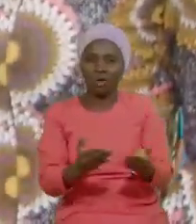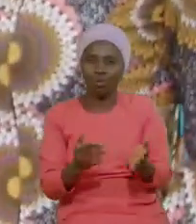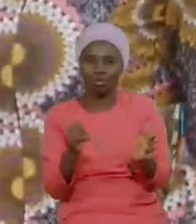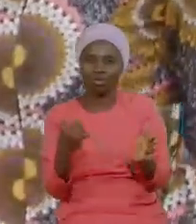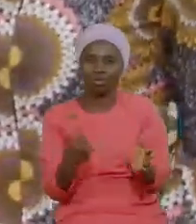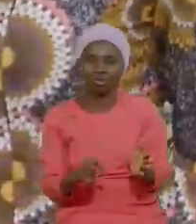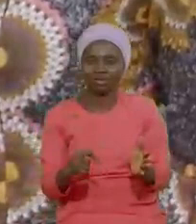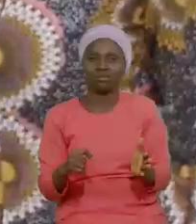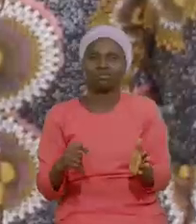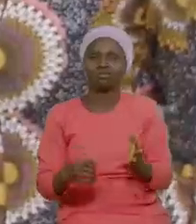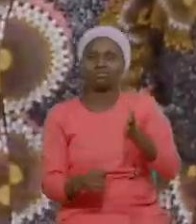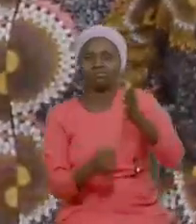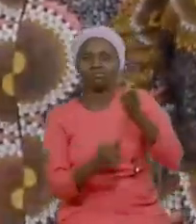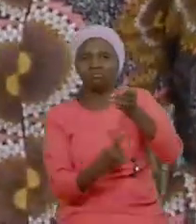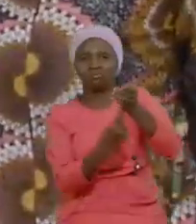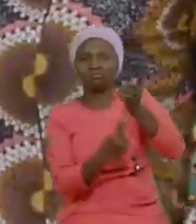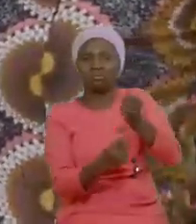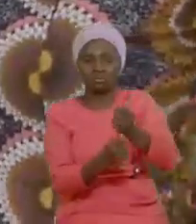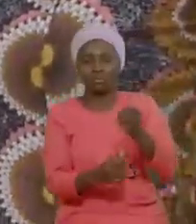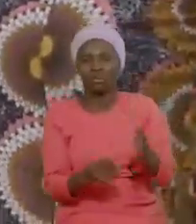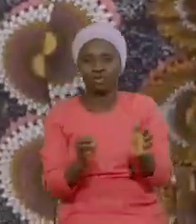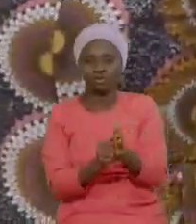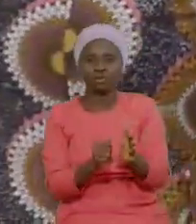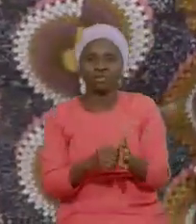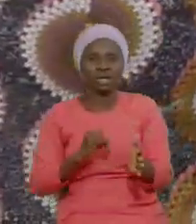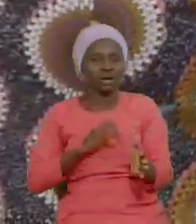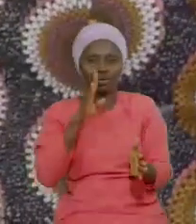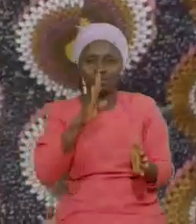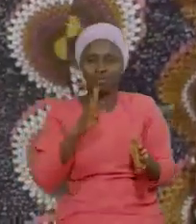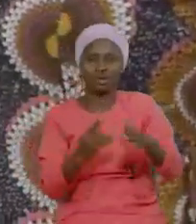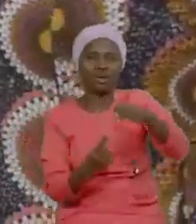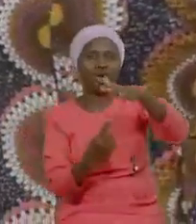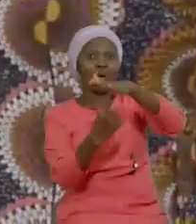So that I'm on top everywhere I go.